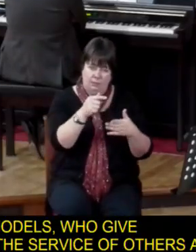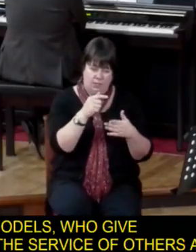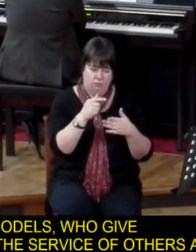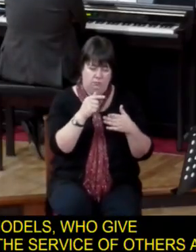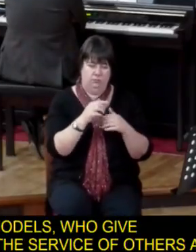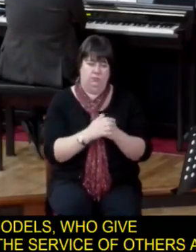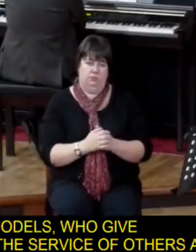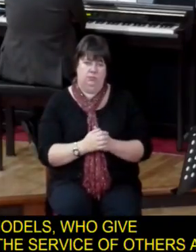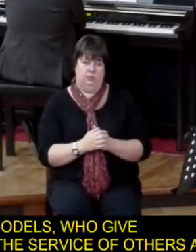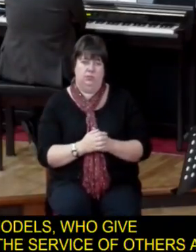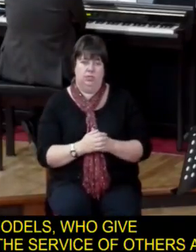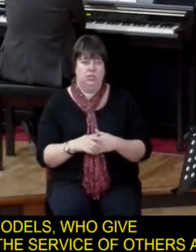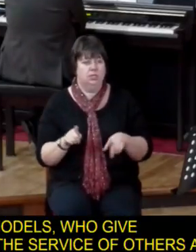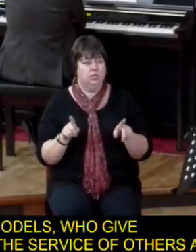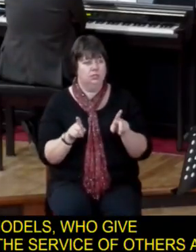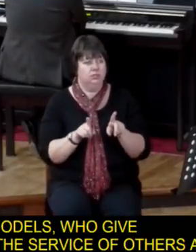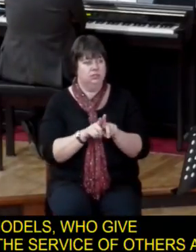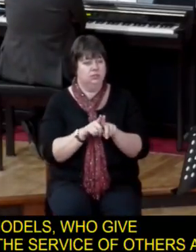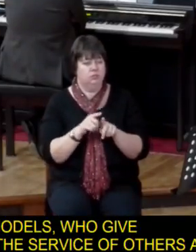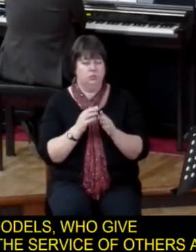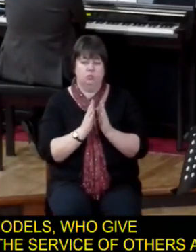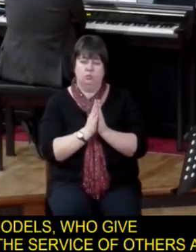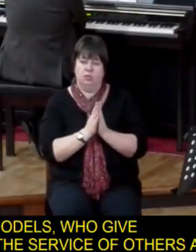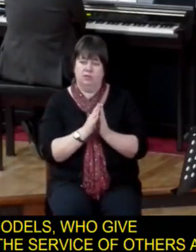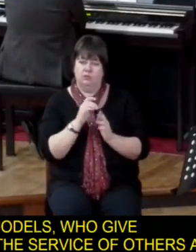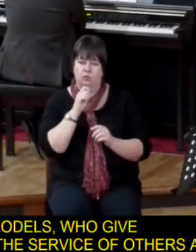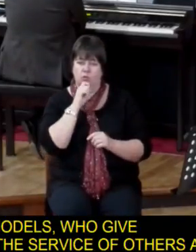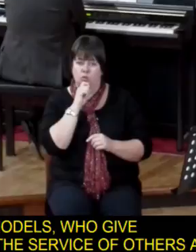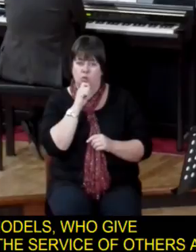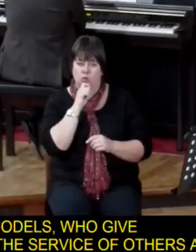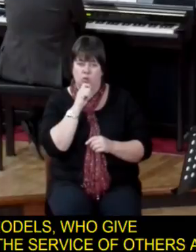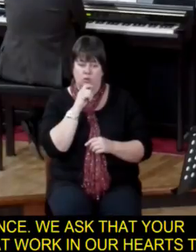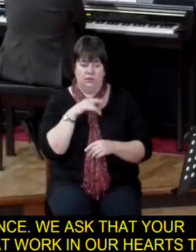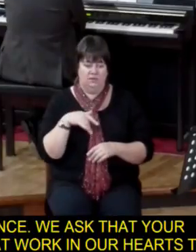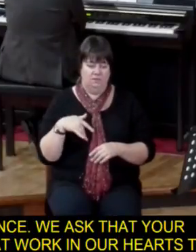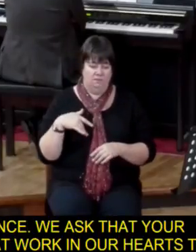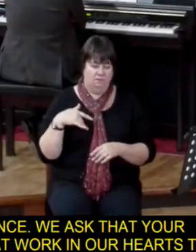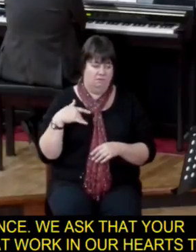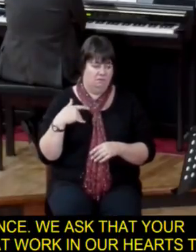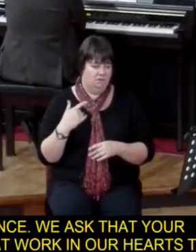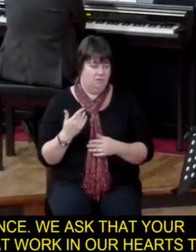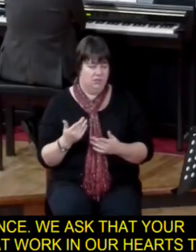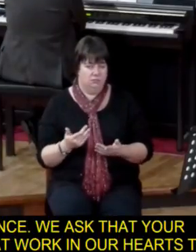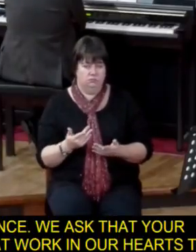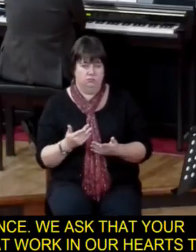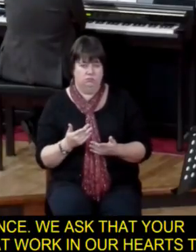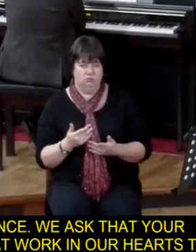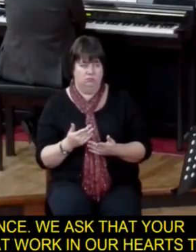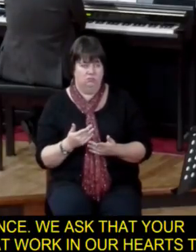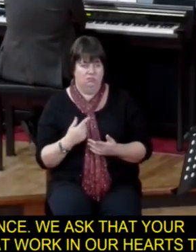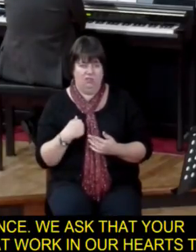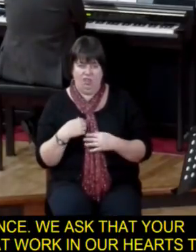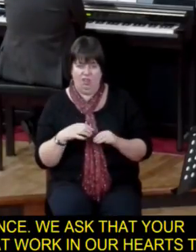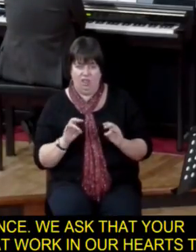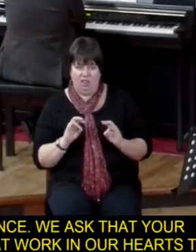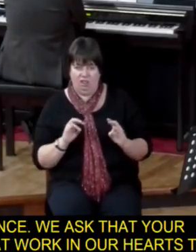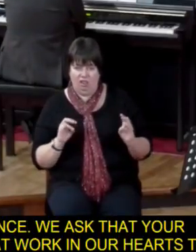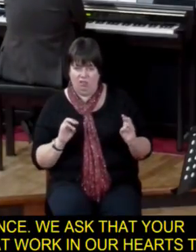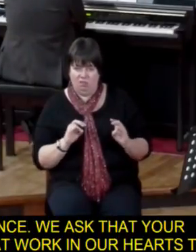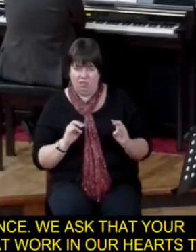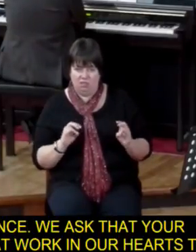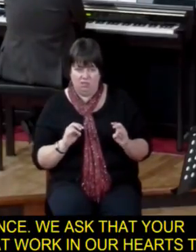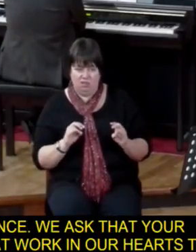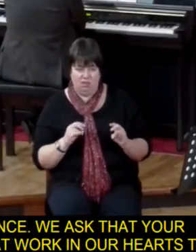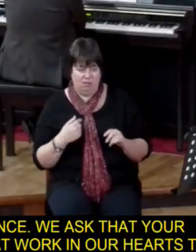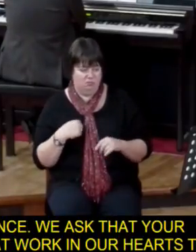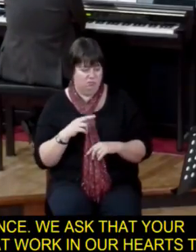And in contrast, we pray for people who feel of little consequence, those who have a complex about